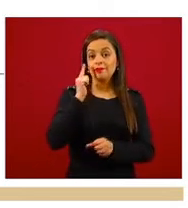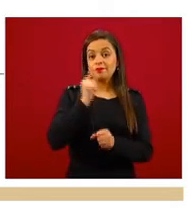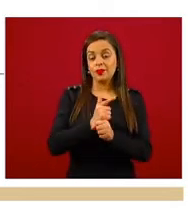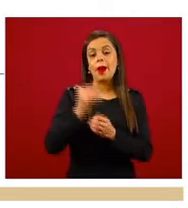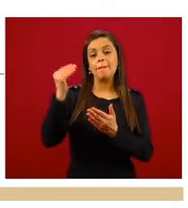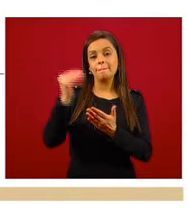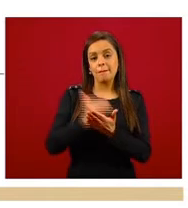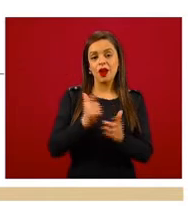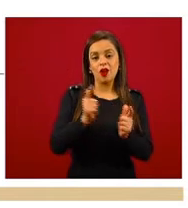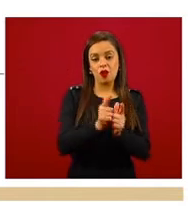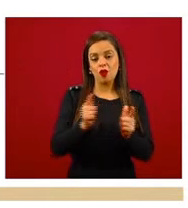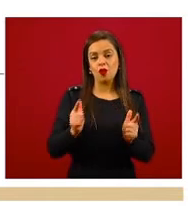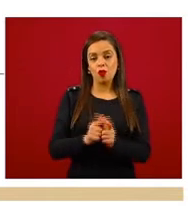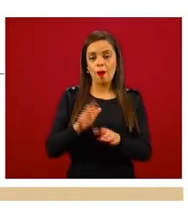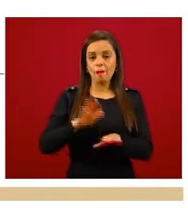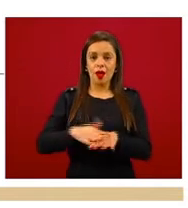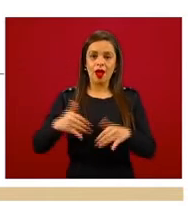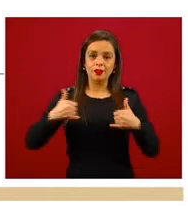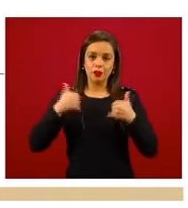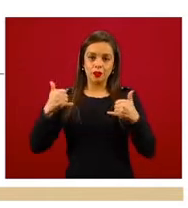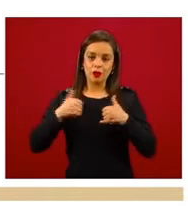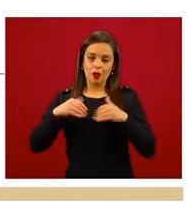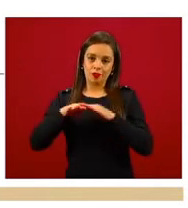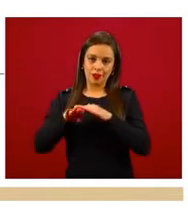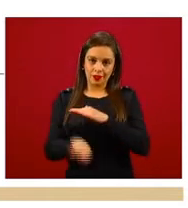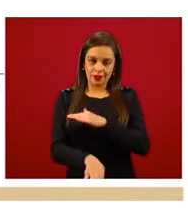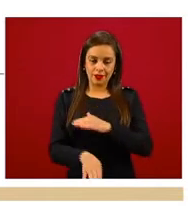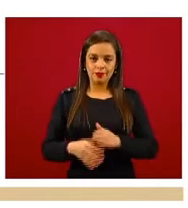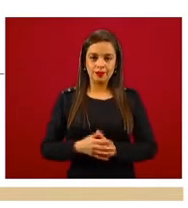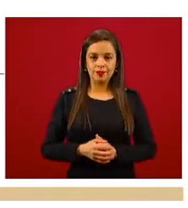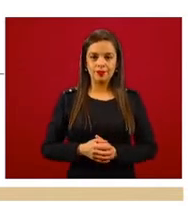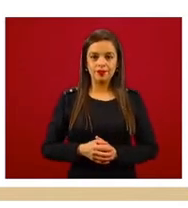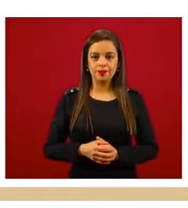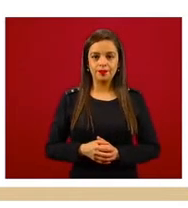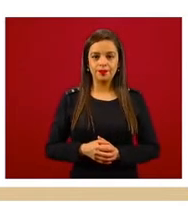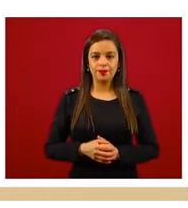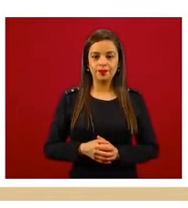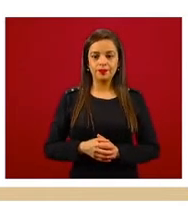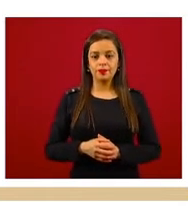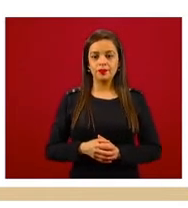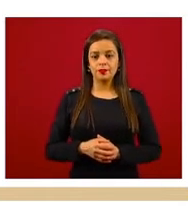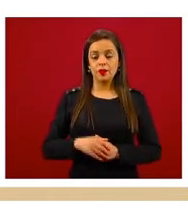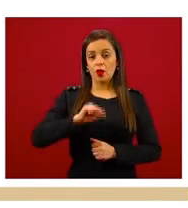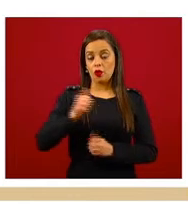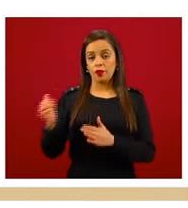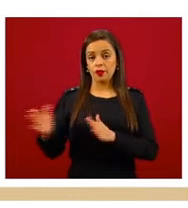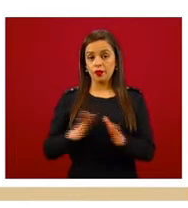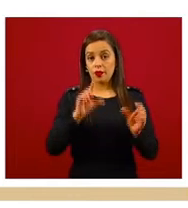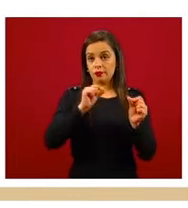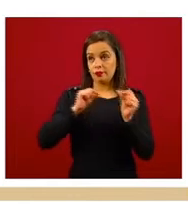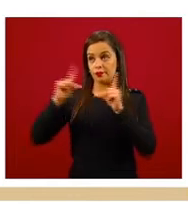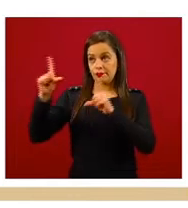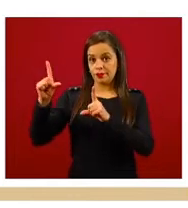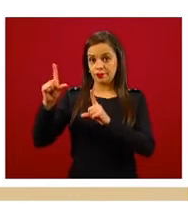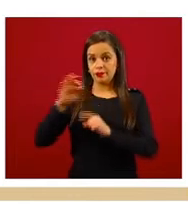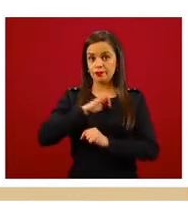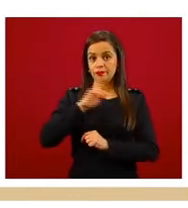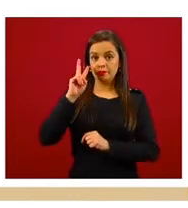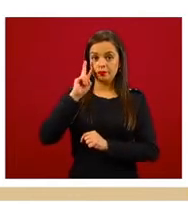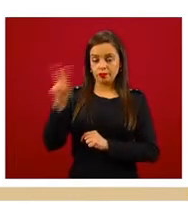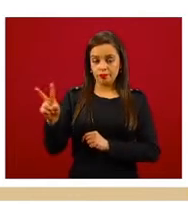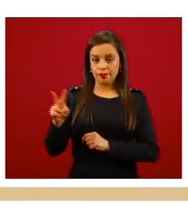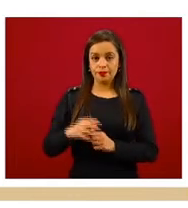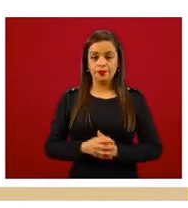in the age group. And of course, we do have less in the larger, we have less cases in